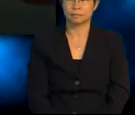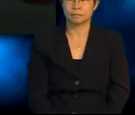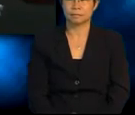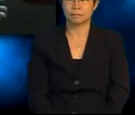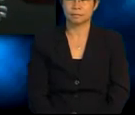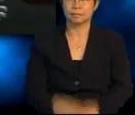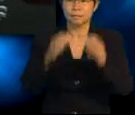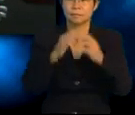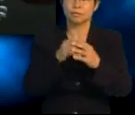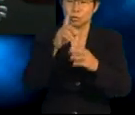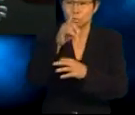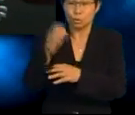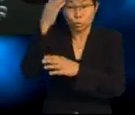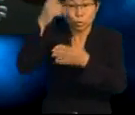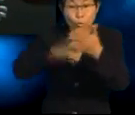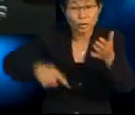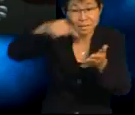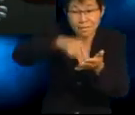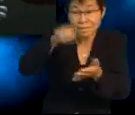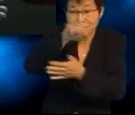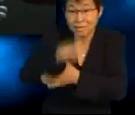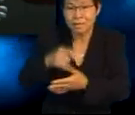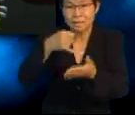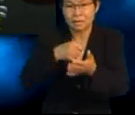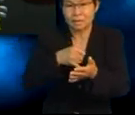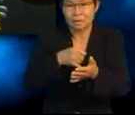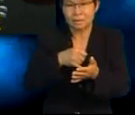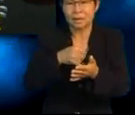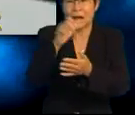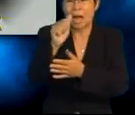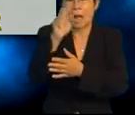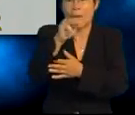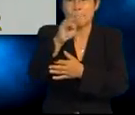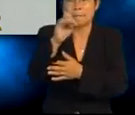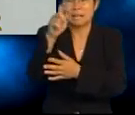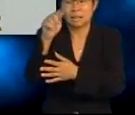Wow! Do you know what this is? It's a gigantic